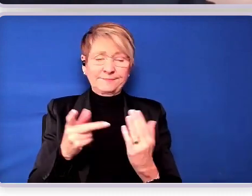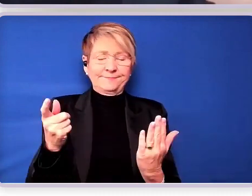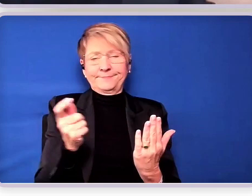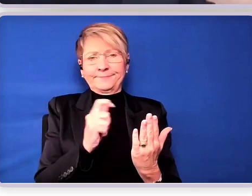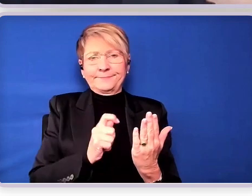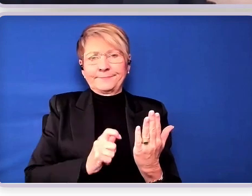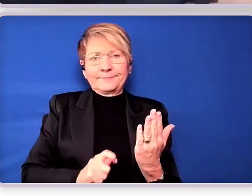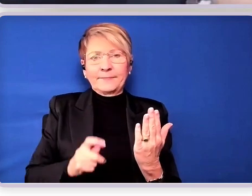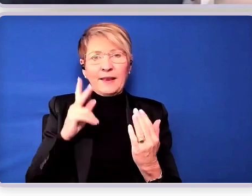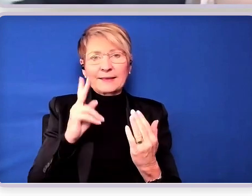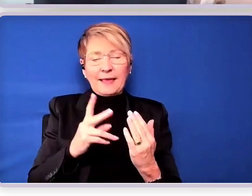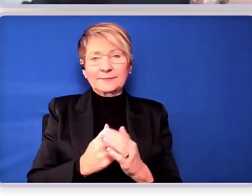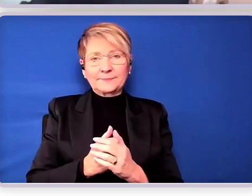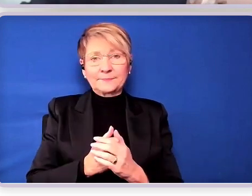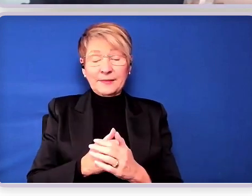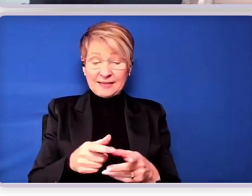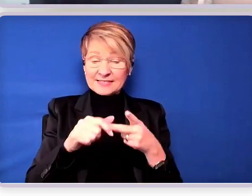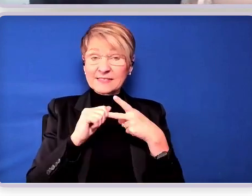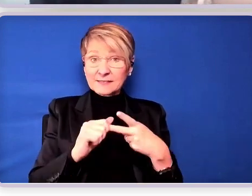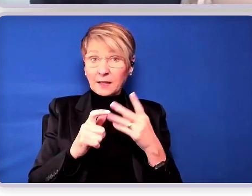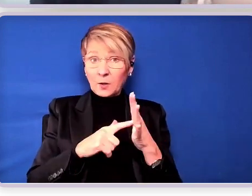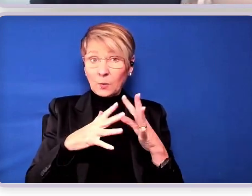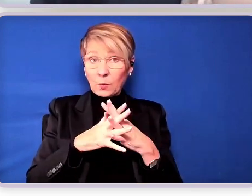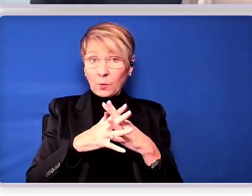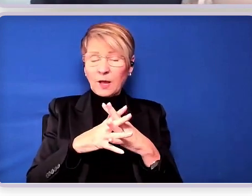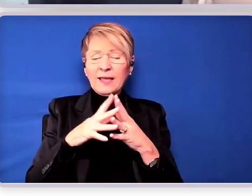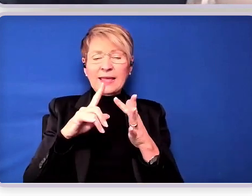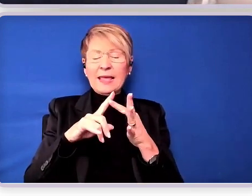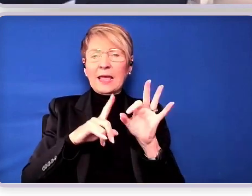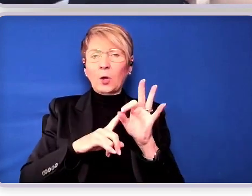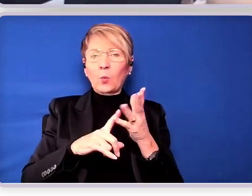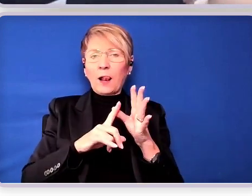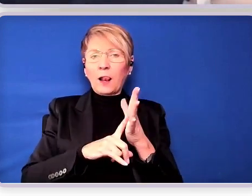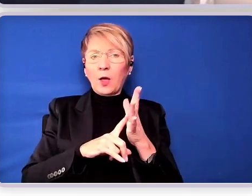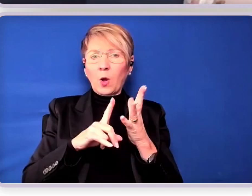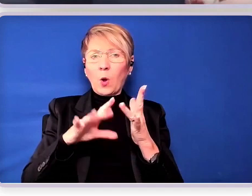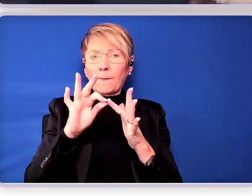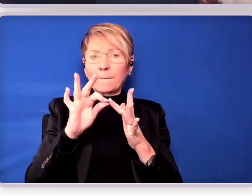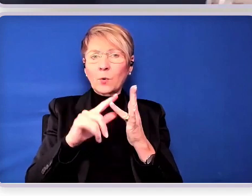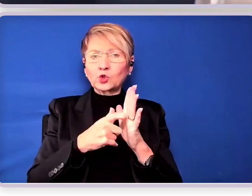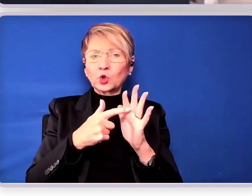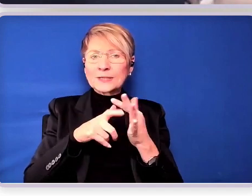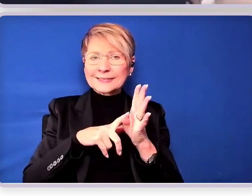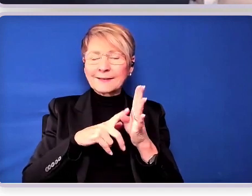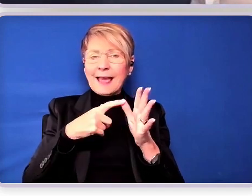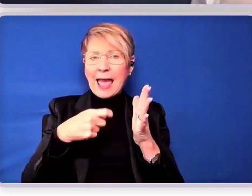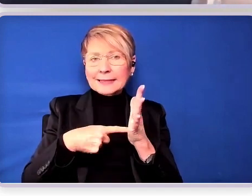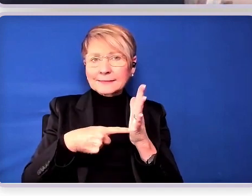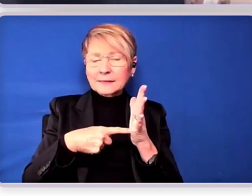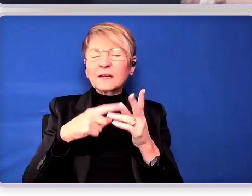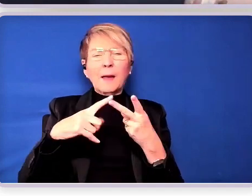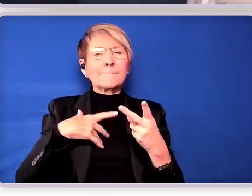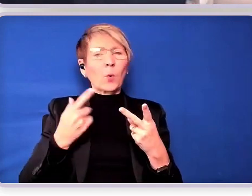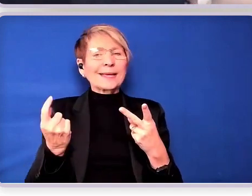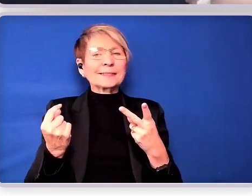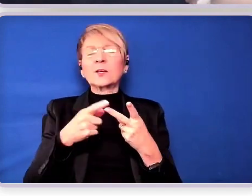the Equal Opportunity Act, it's easier to use. It doesn't have that reasonable adjustment problem. All you